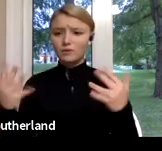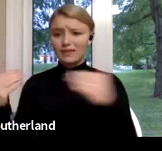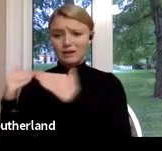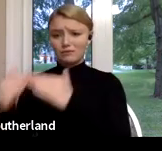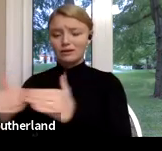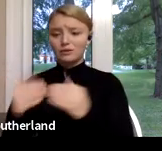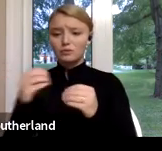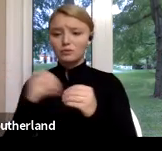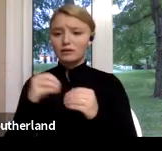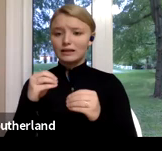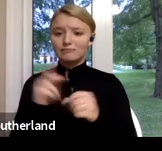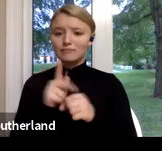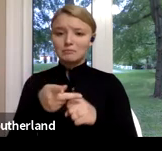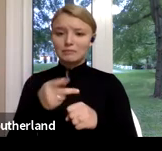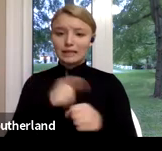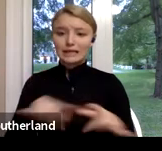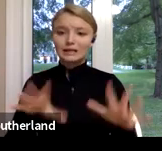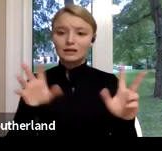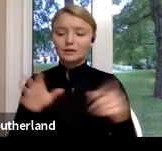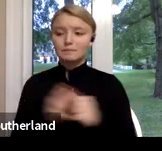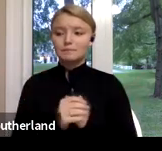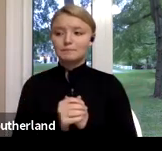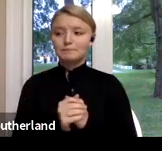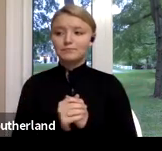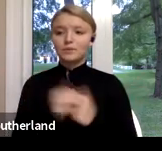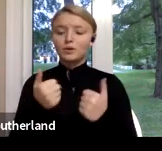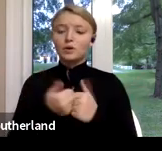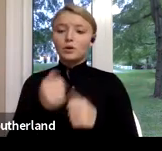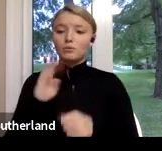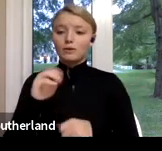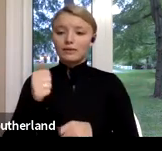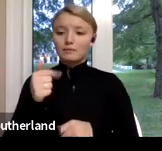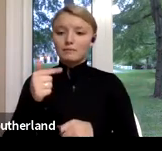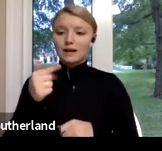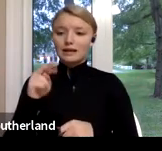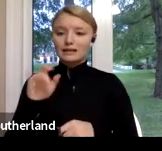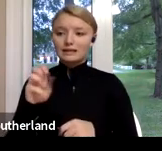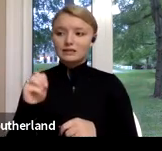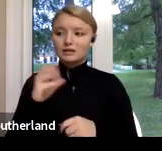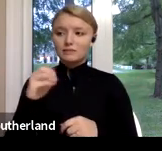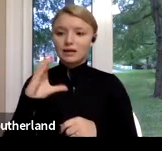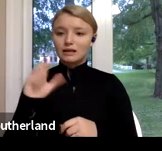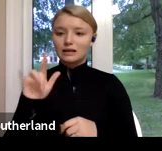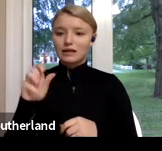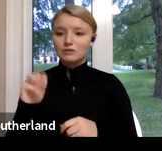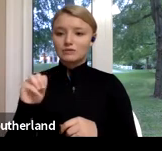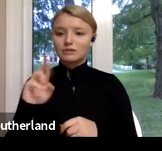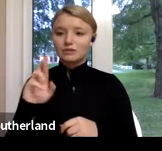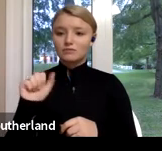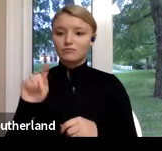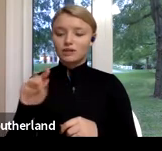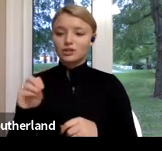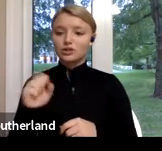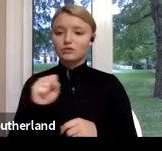kingdom. So with magnesium and calcium ratios 1:1, zinc to